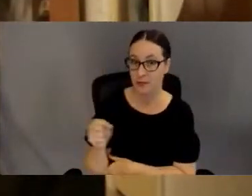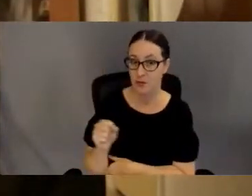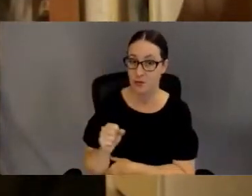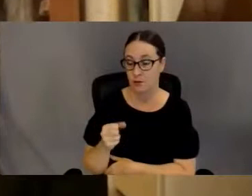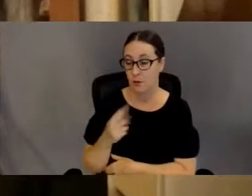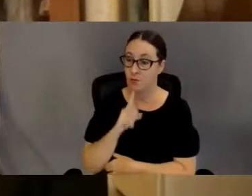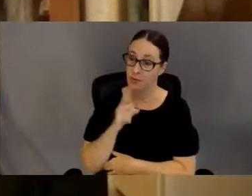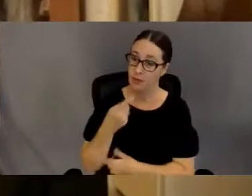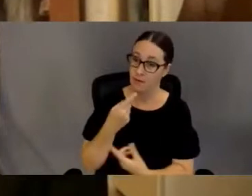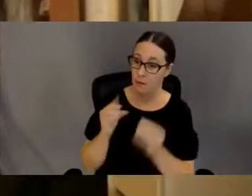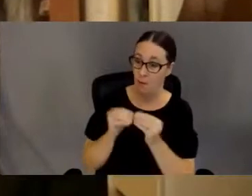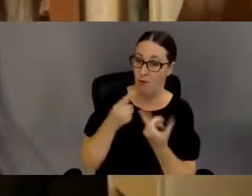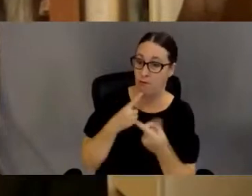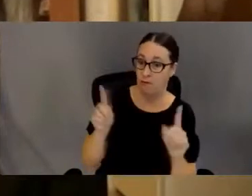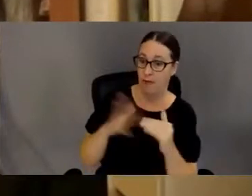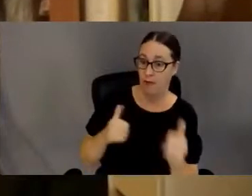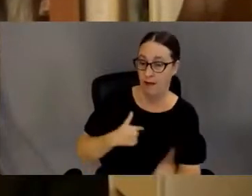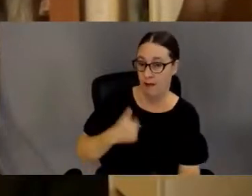possible.